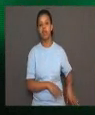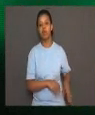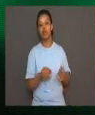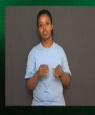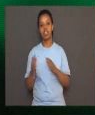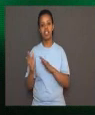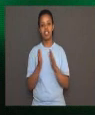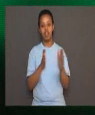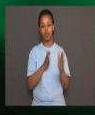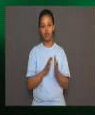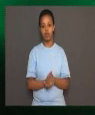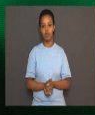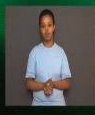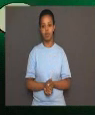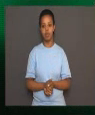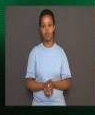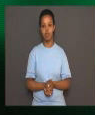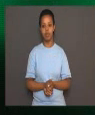Students, let's get ready.